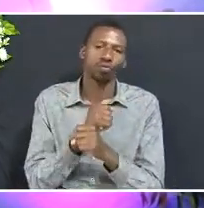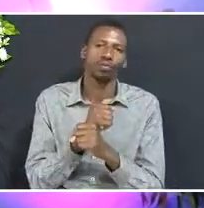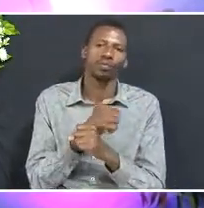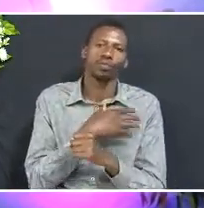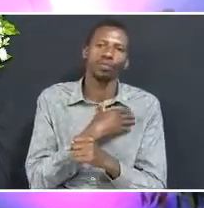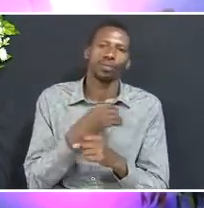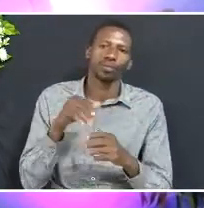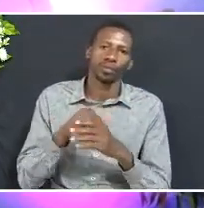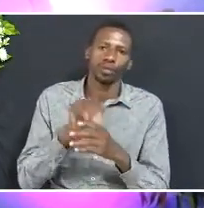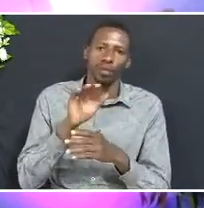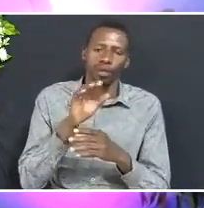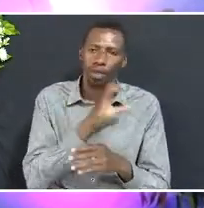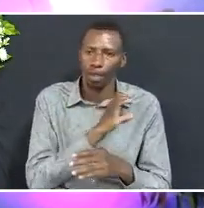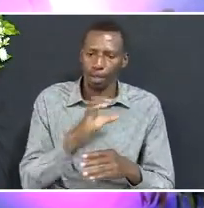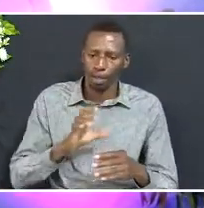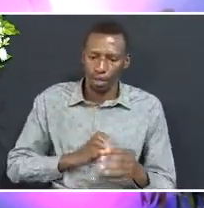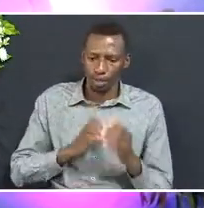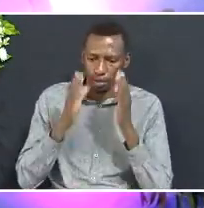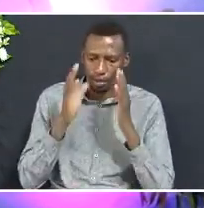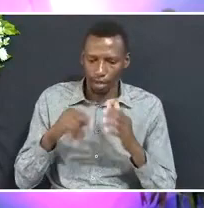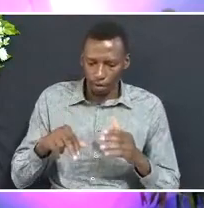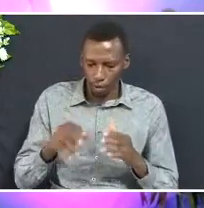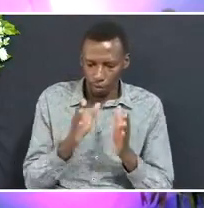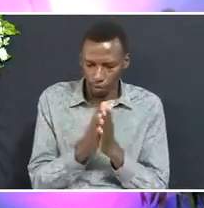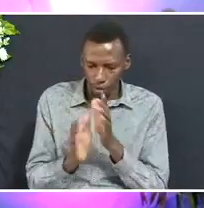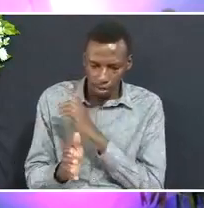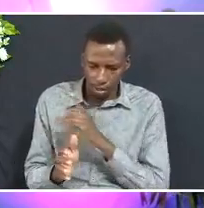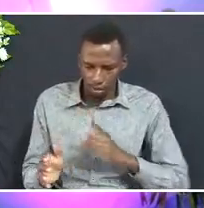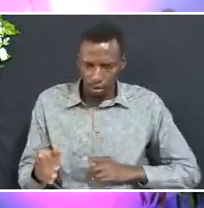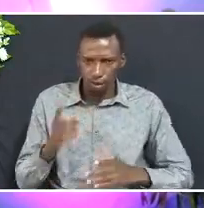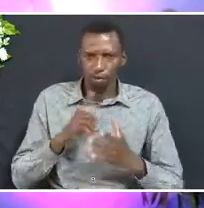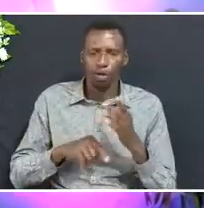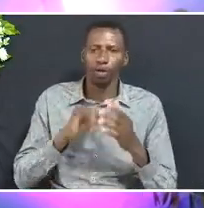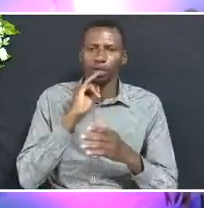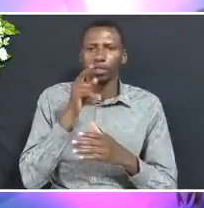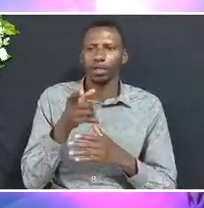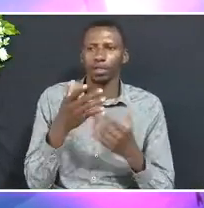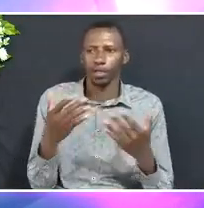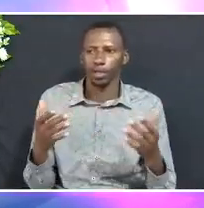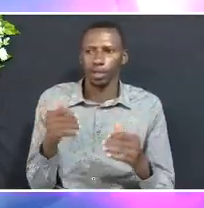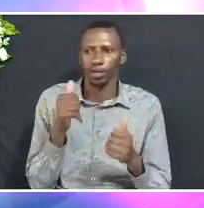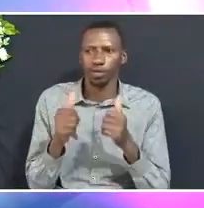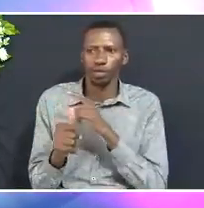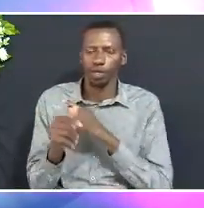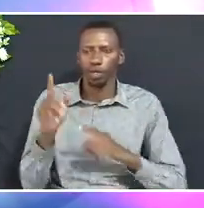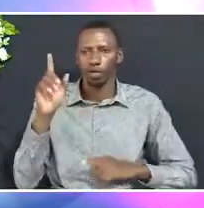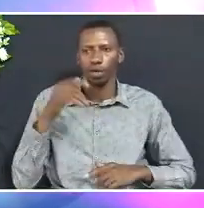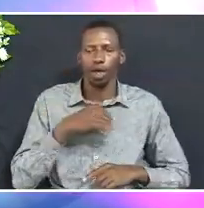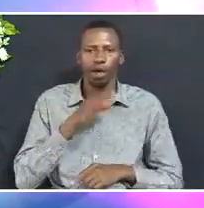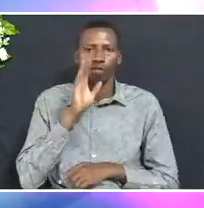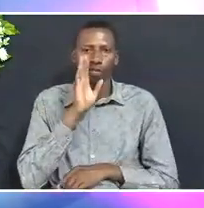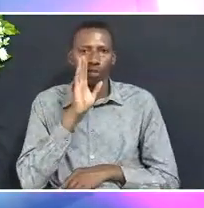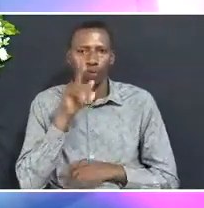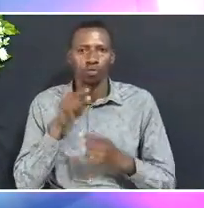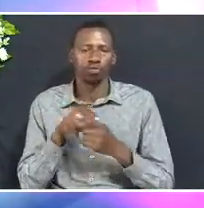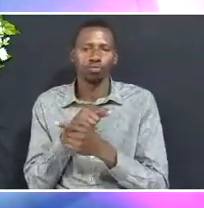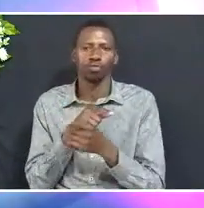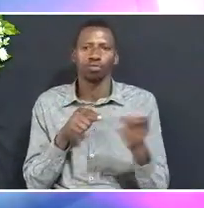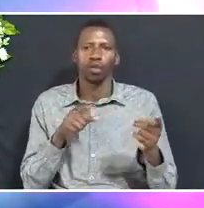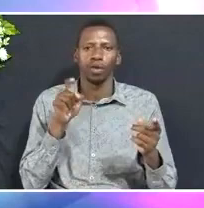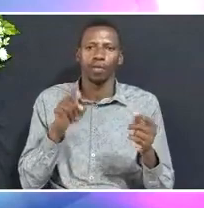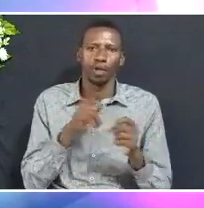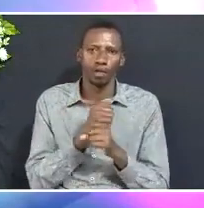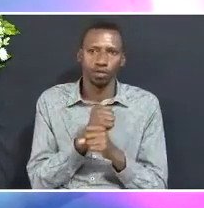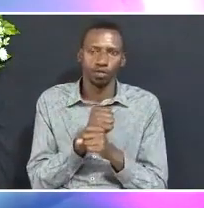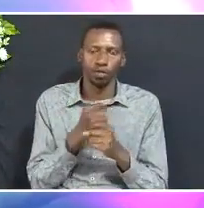your Christian walk with the Lord, what is this thing that the Lord has whispered to you that you must do